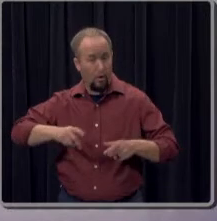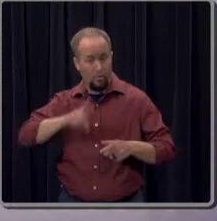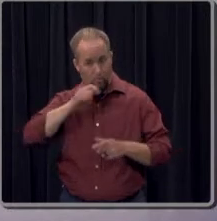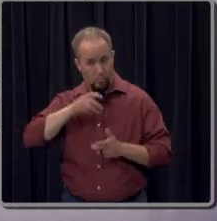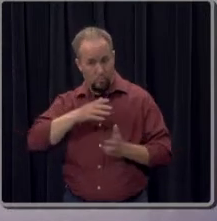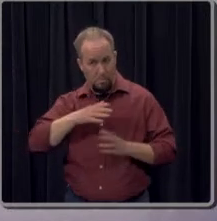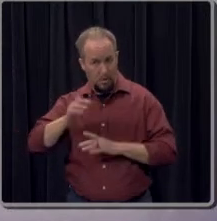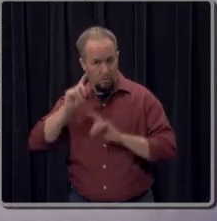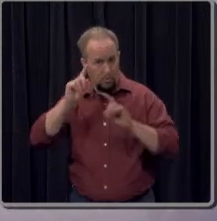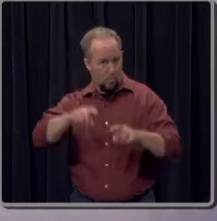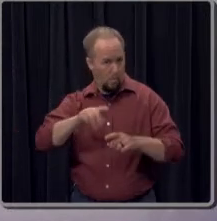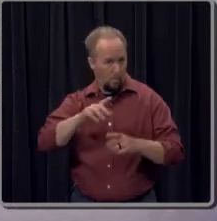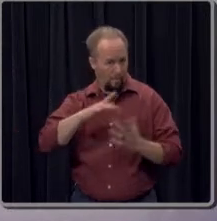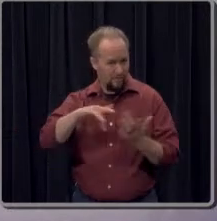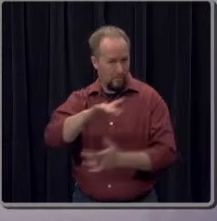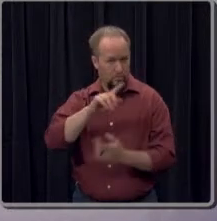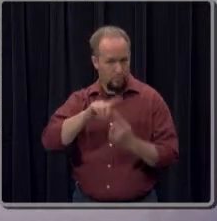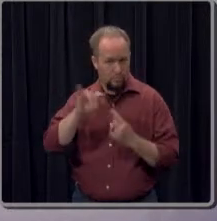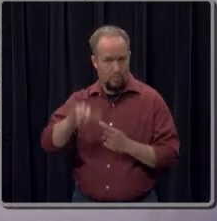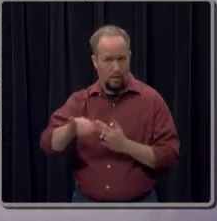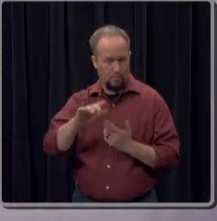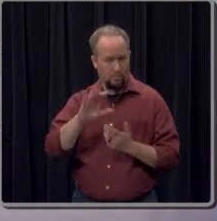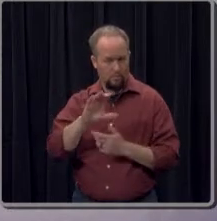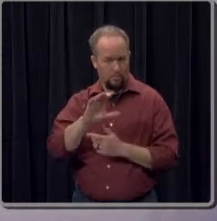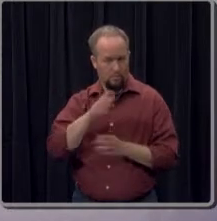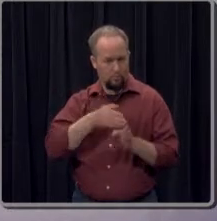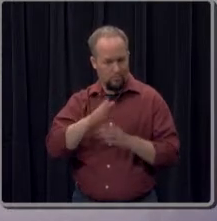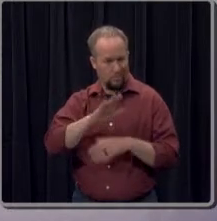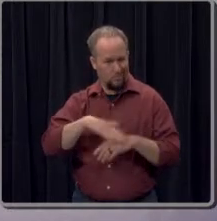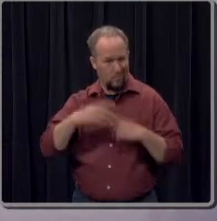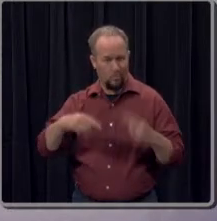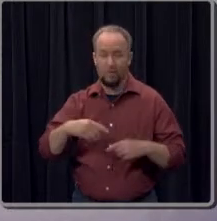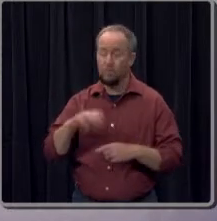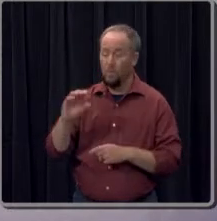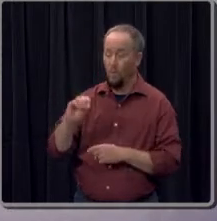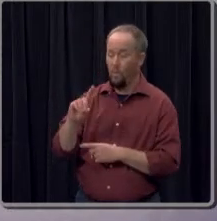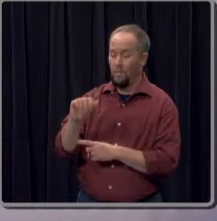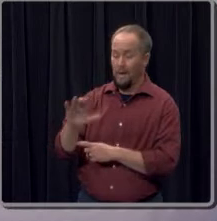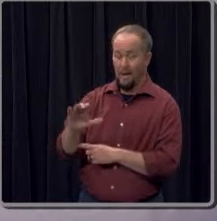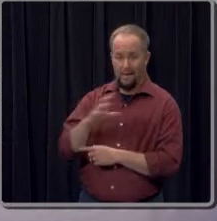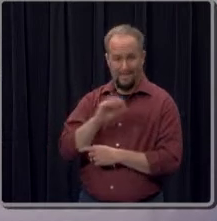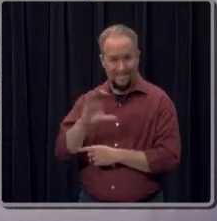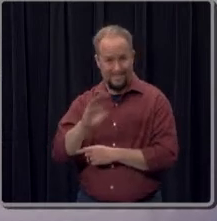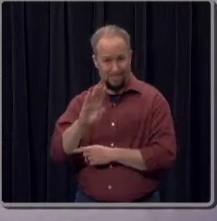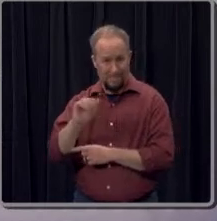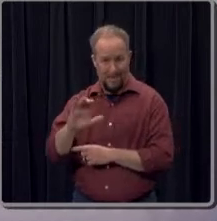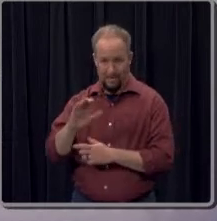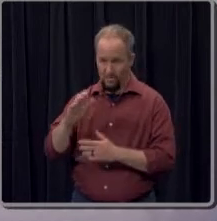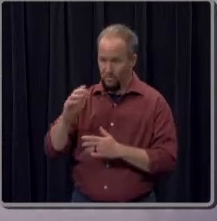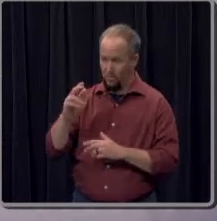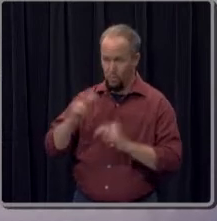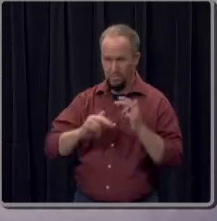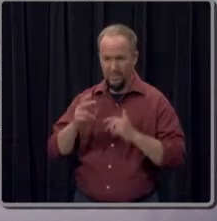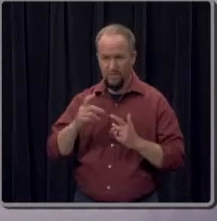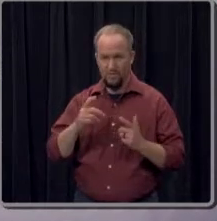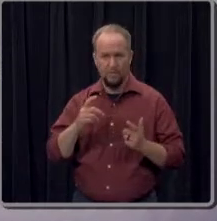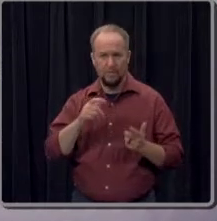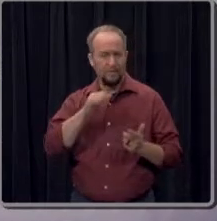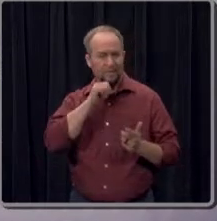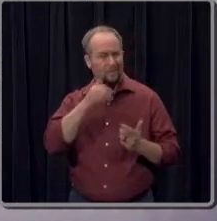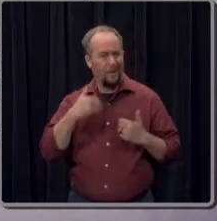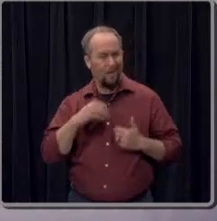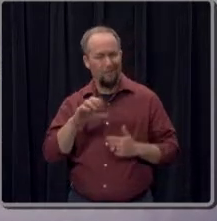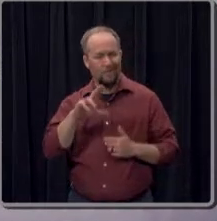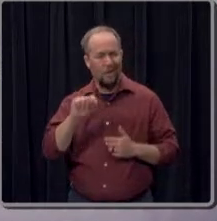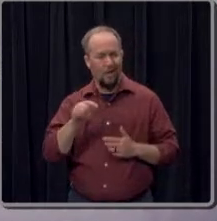on a field trip to Careers on Wheels. And when ODAC and CBAC were built, there was large medians and there weren't cut-throughs